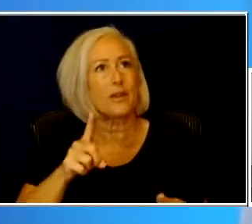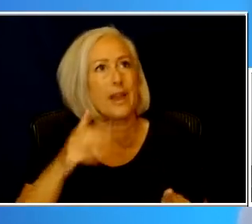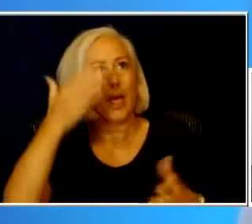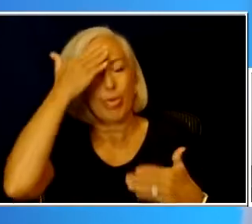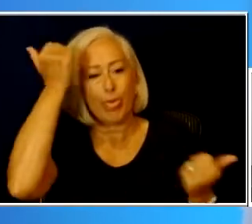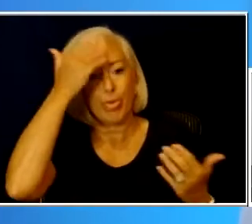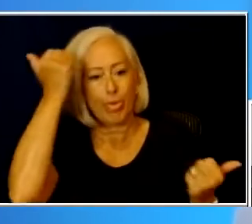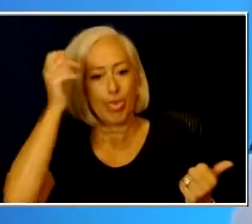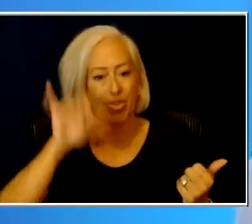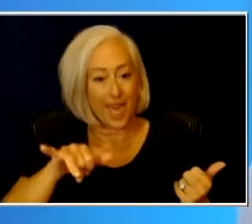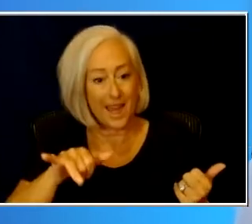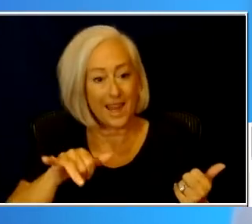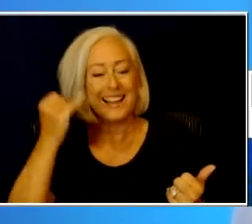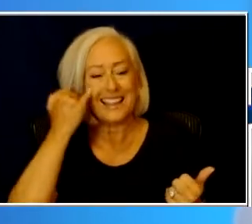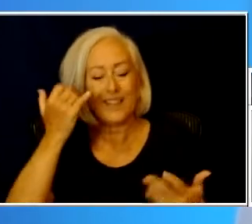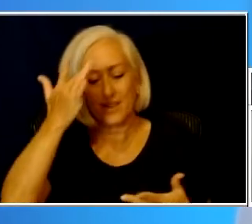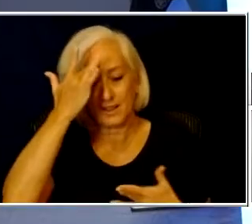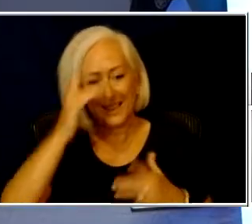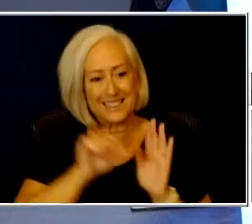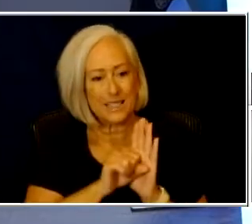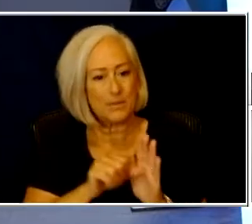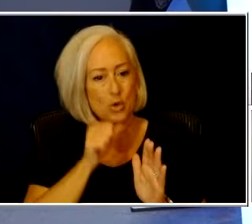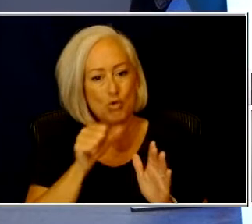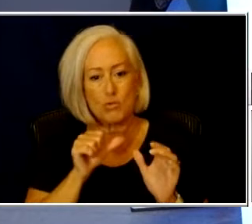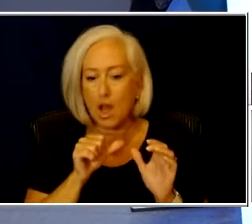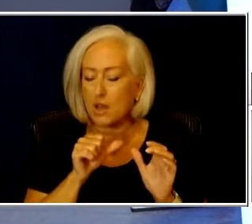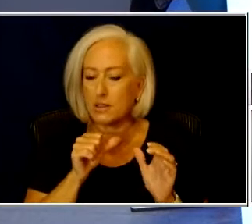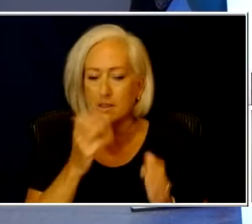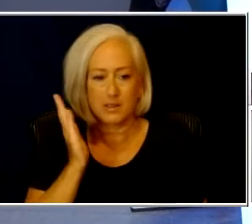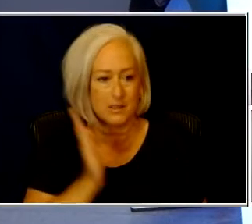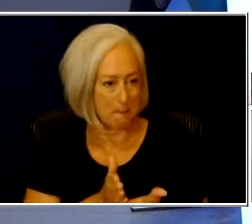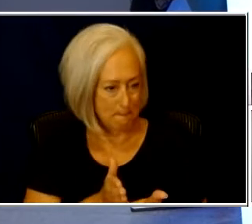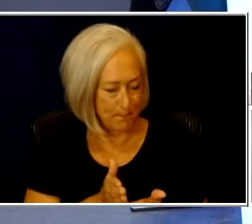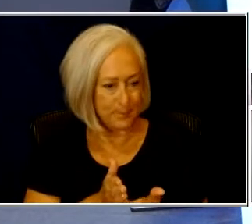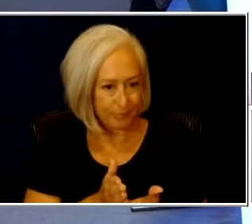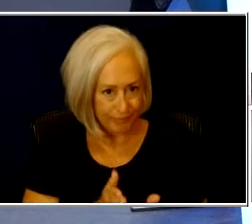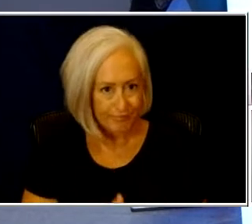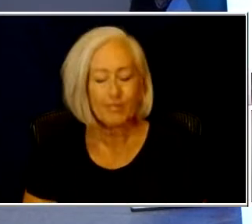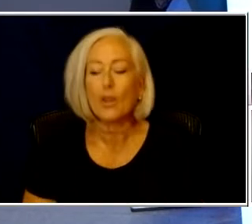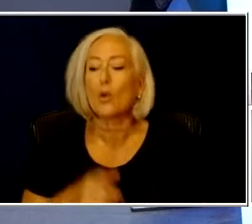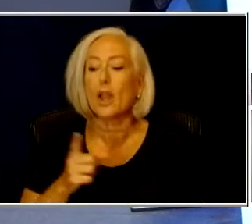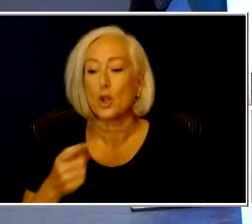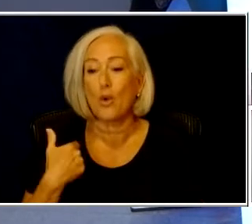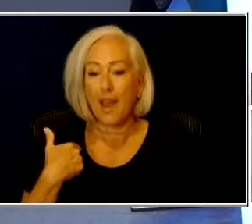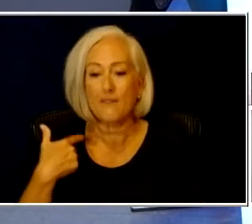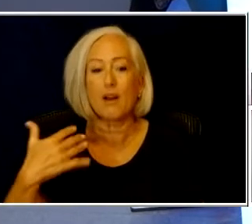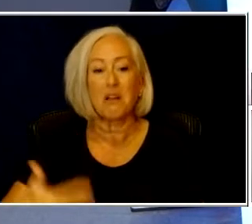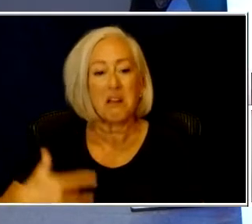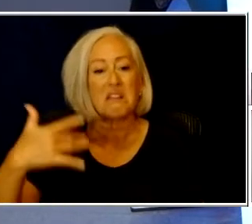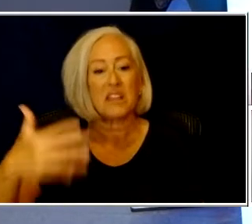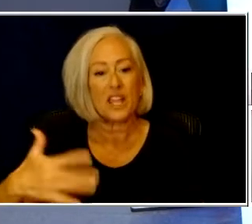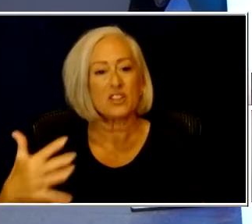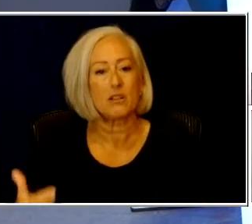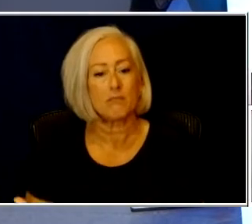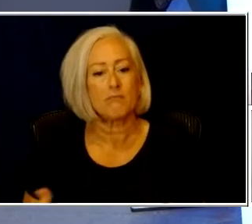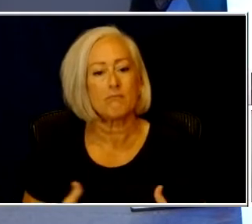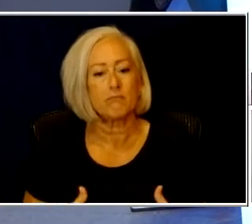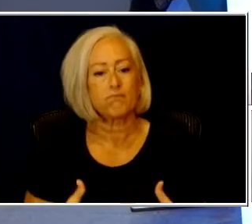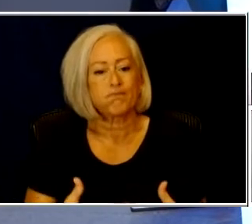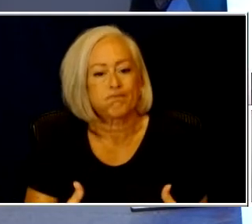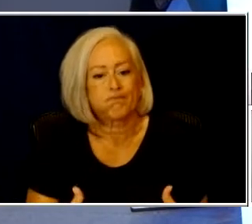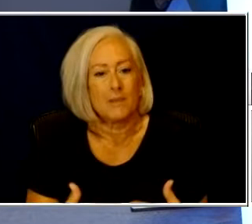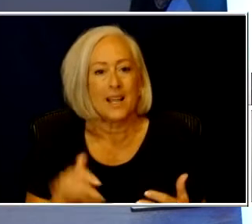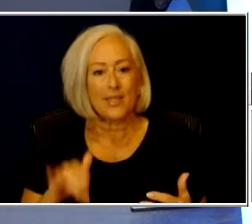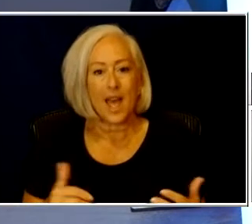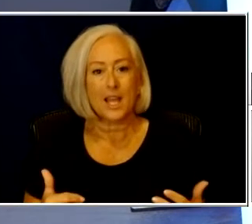don't go away. So that brings me my question. So, okay, you have the occasional bloating. Is it longer? Is it more